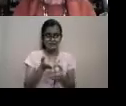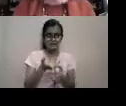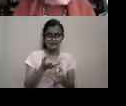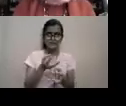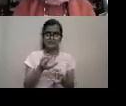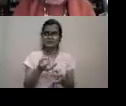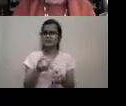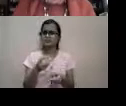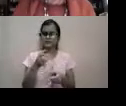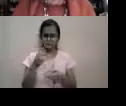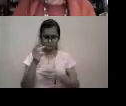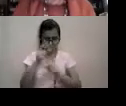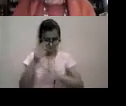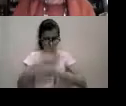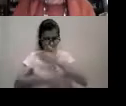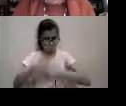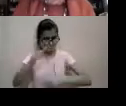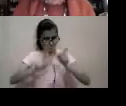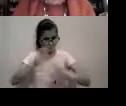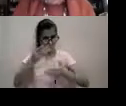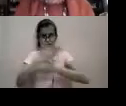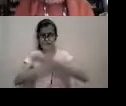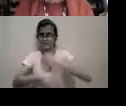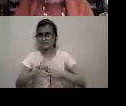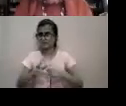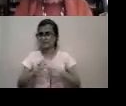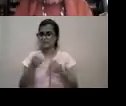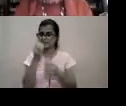the disabled individual himself.